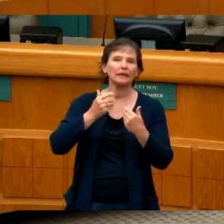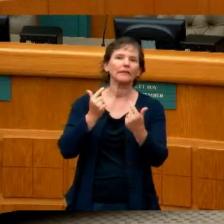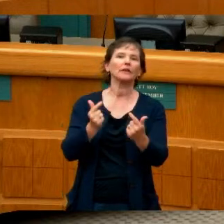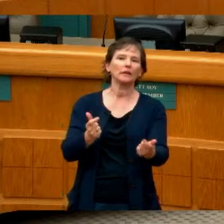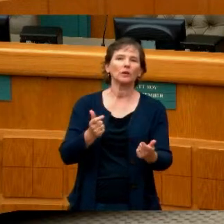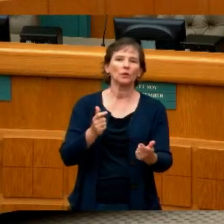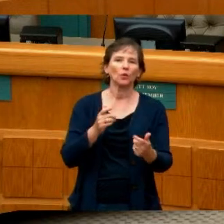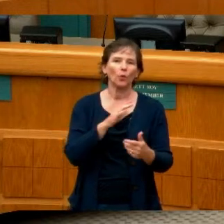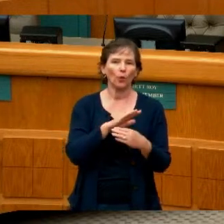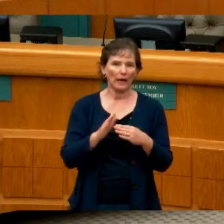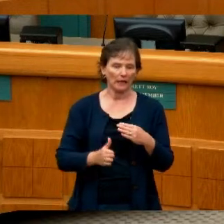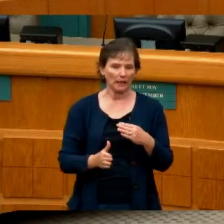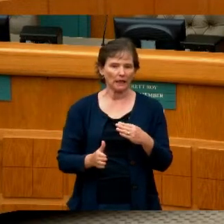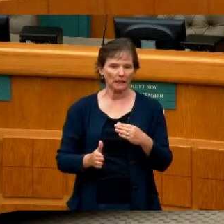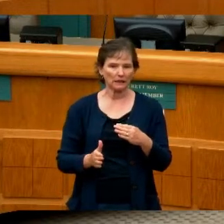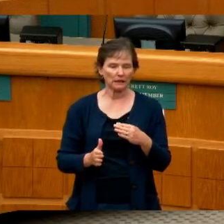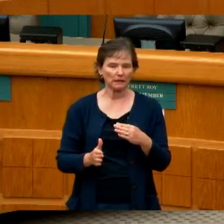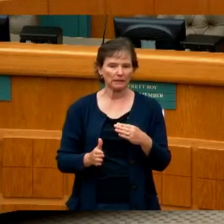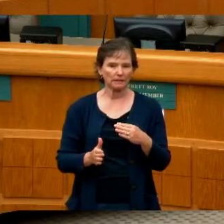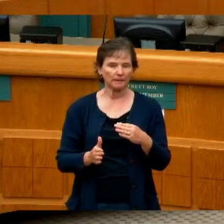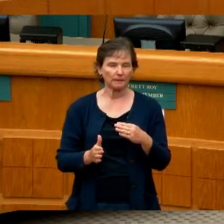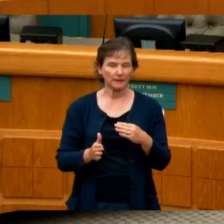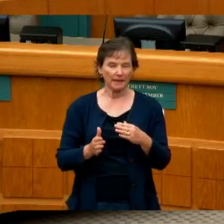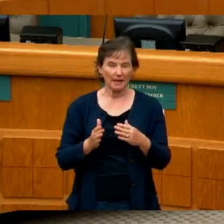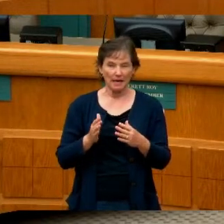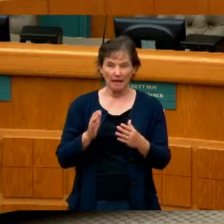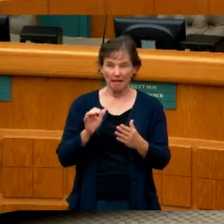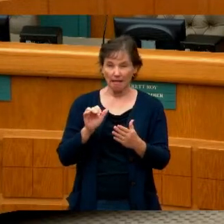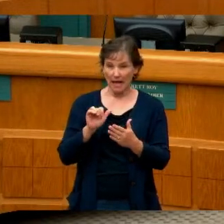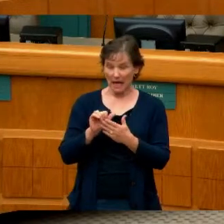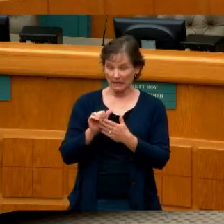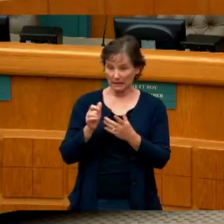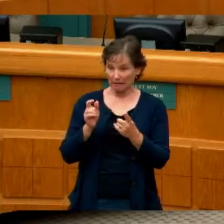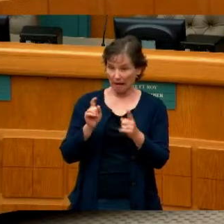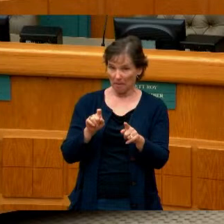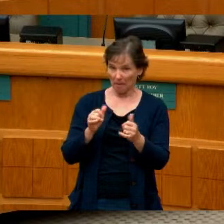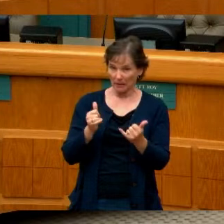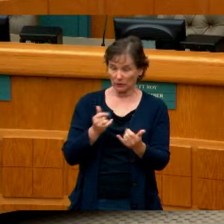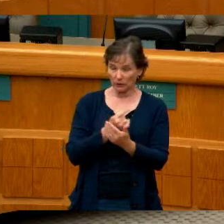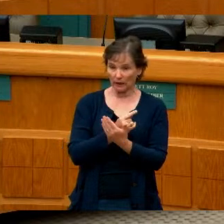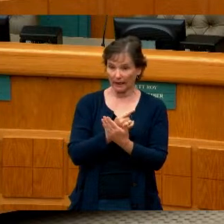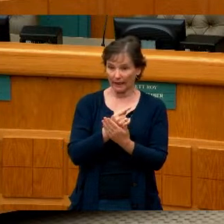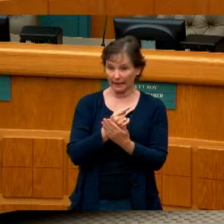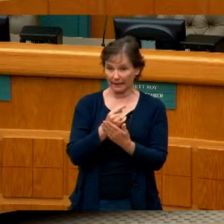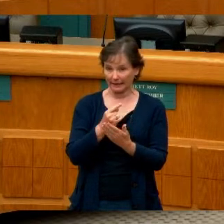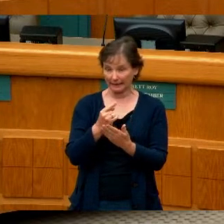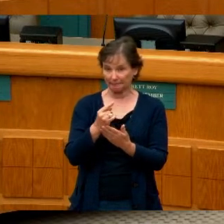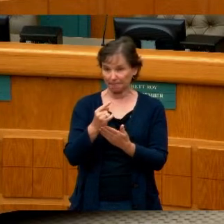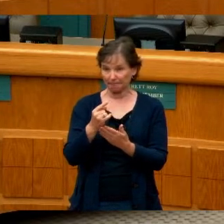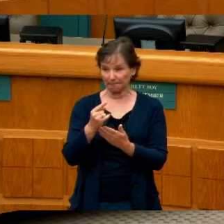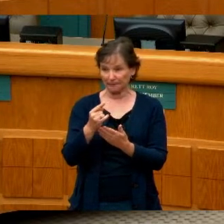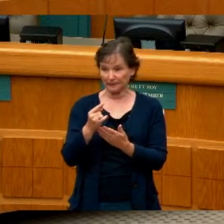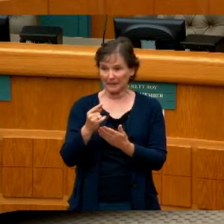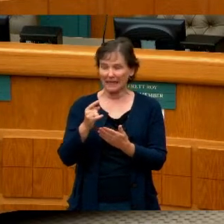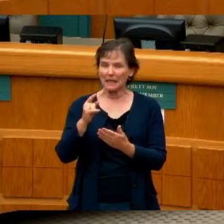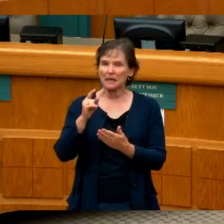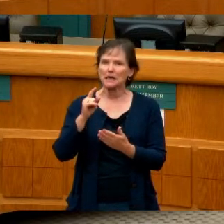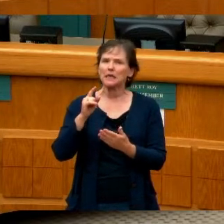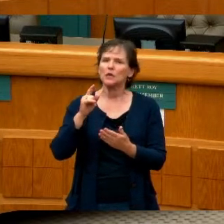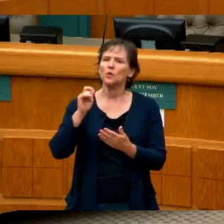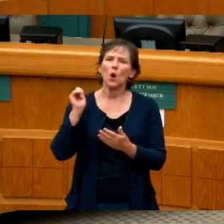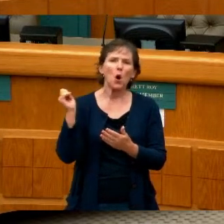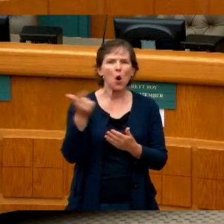if you don't know that, but we just want to remind you that the fact that it's here